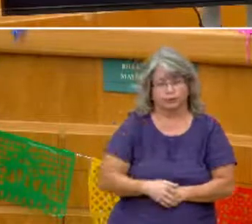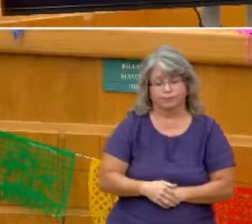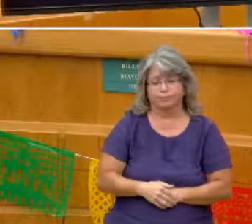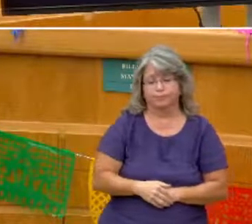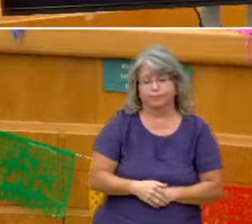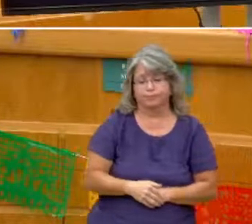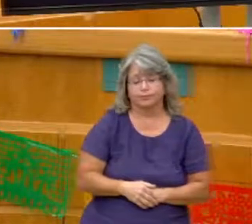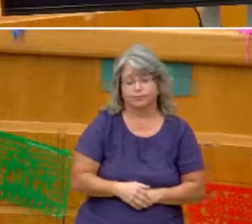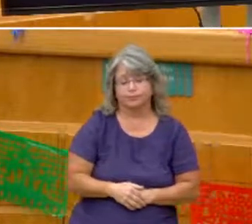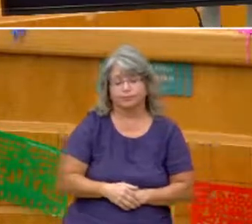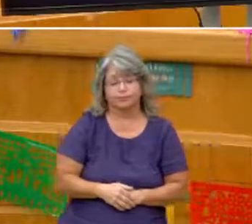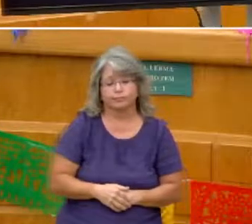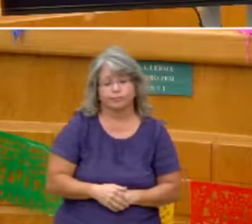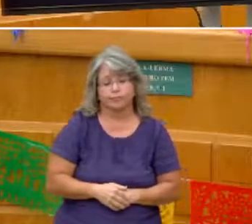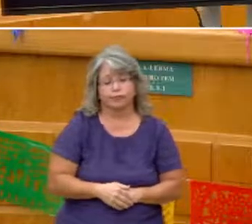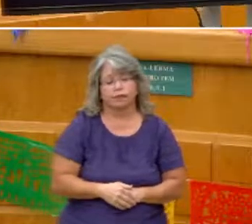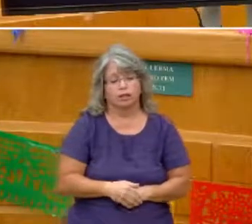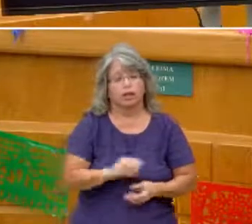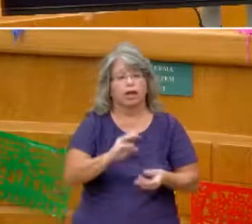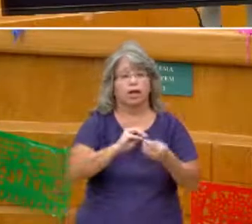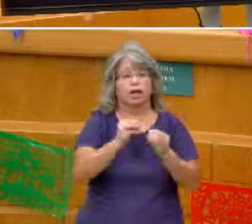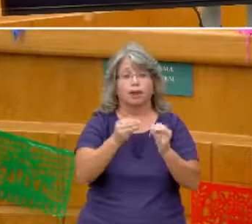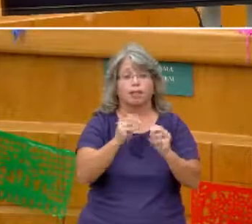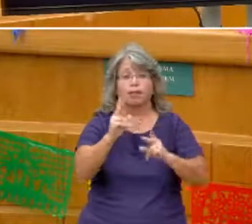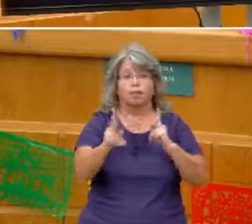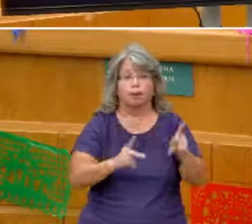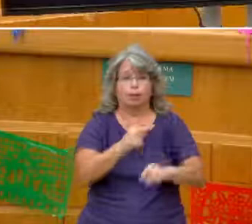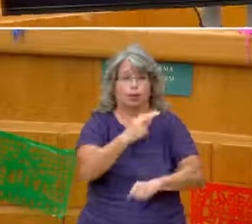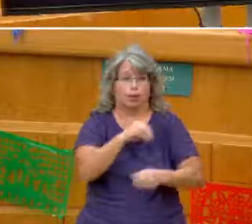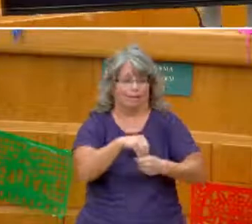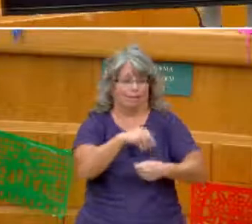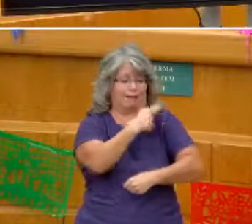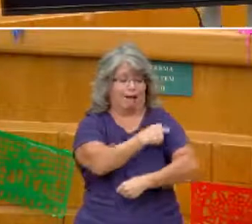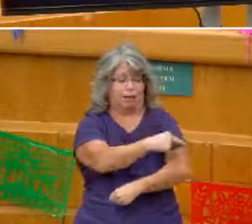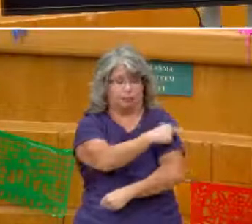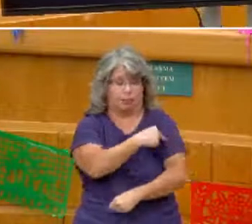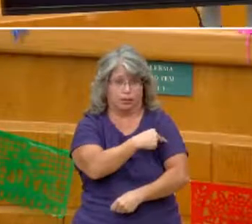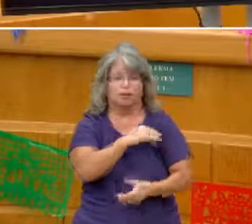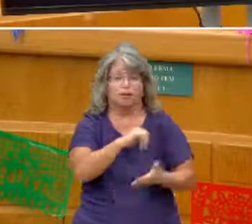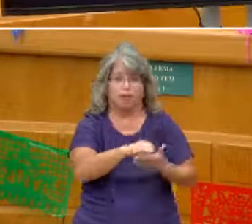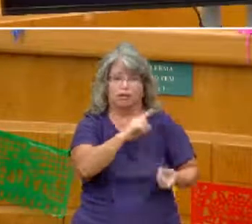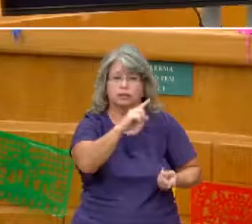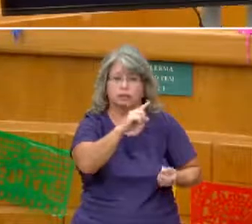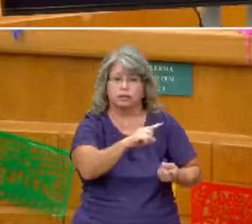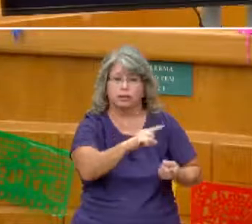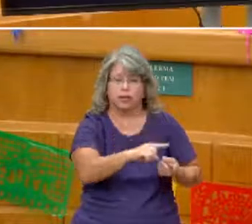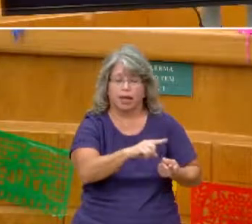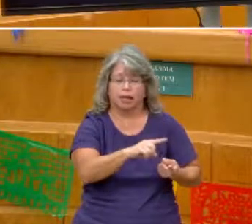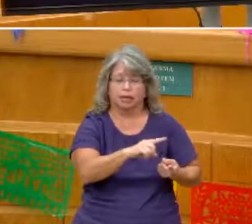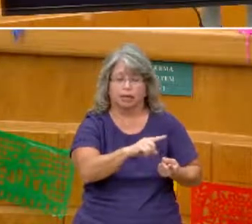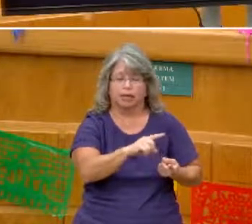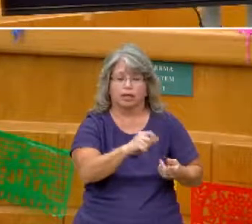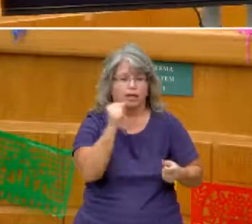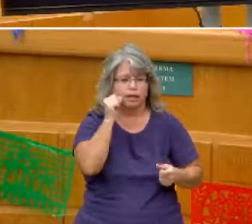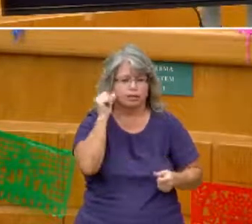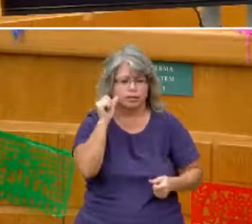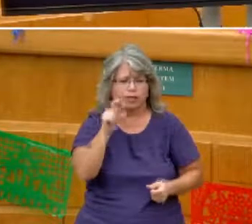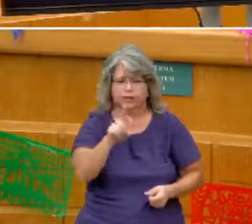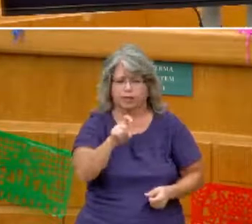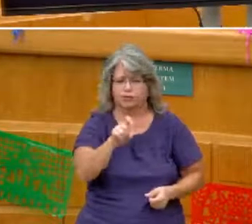The hospitalization cases are also coming down. We did see them kind of drop down to 134 yesterday and